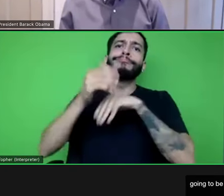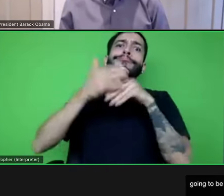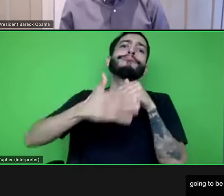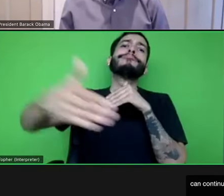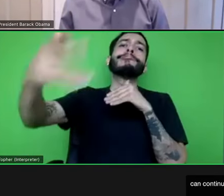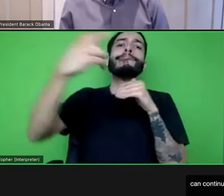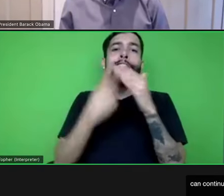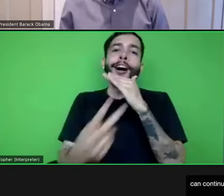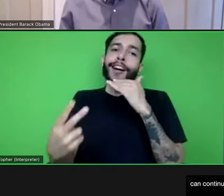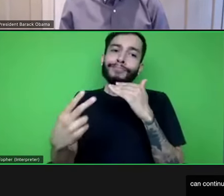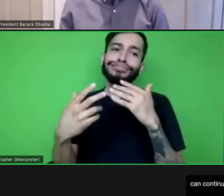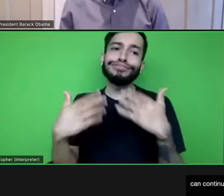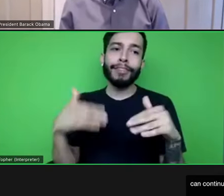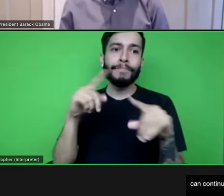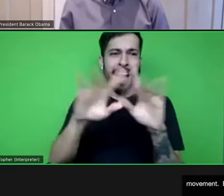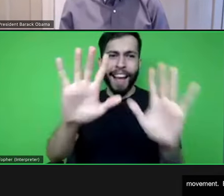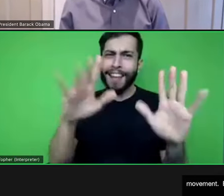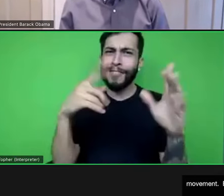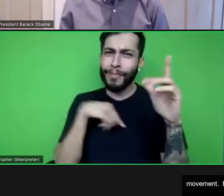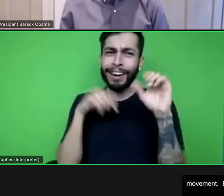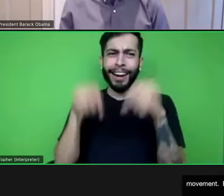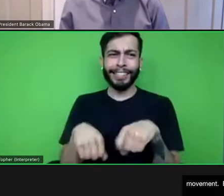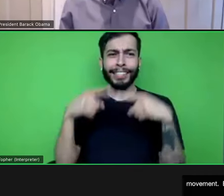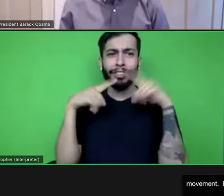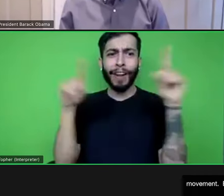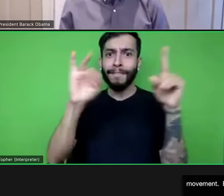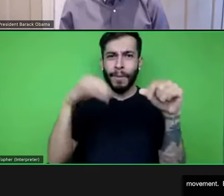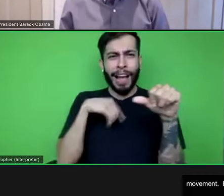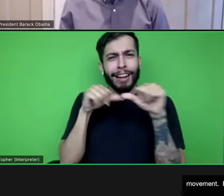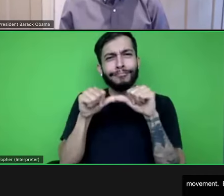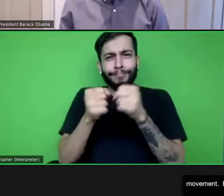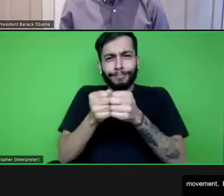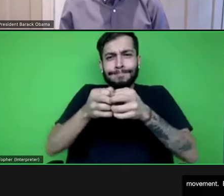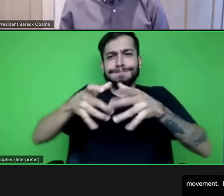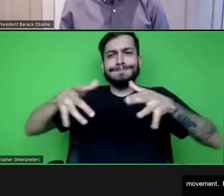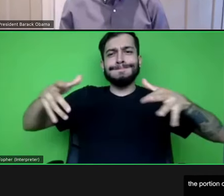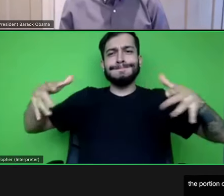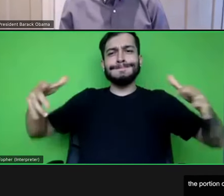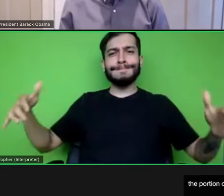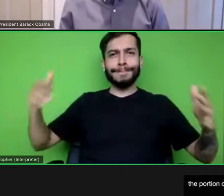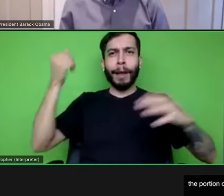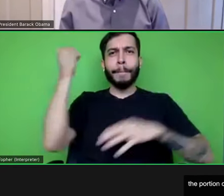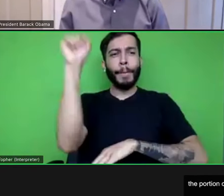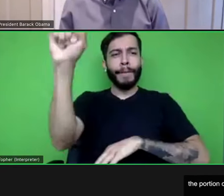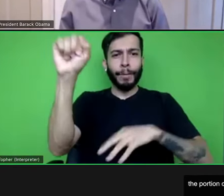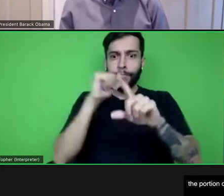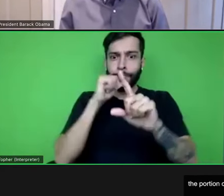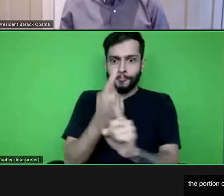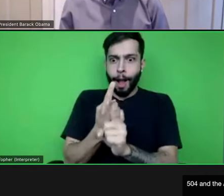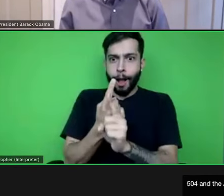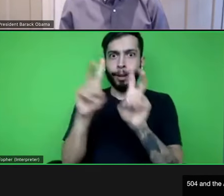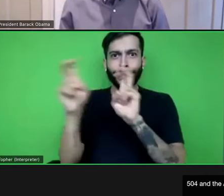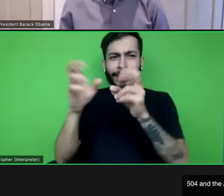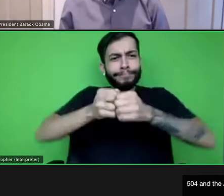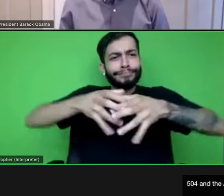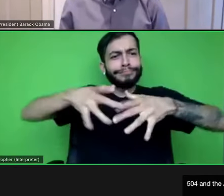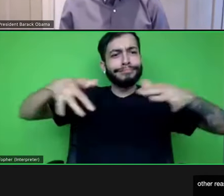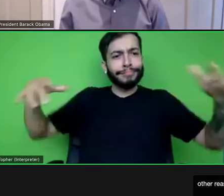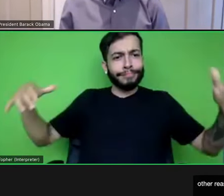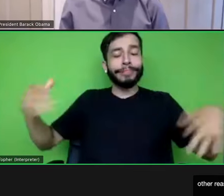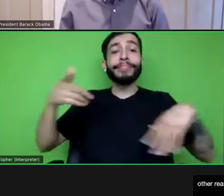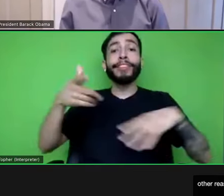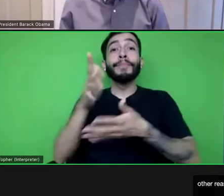see in the portion of the film around 504 and the ADA, is one of the other reasons we were successful is we work with